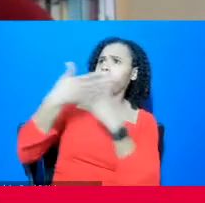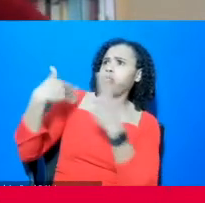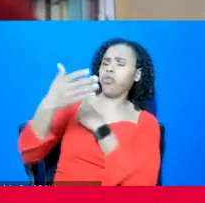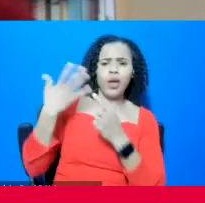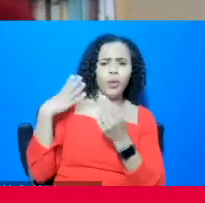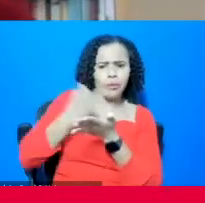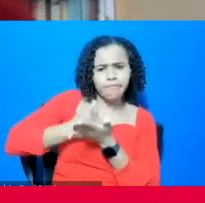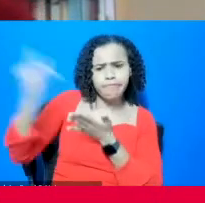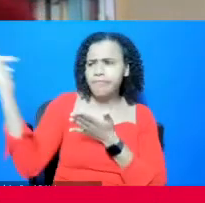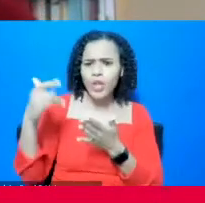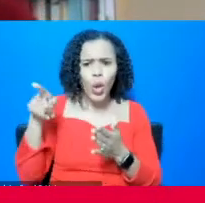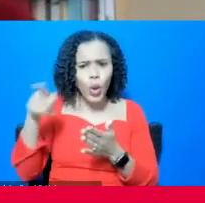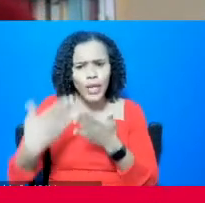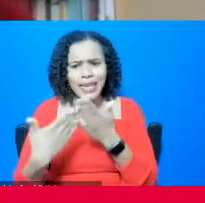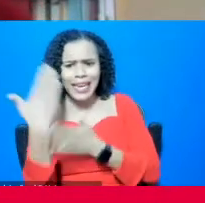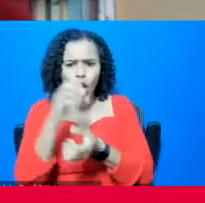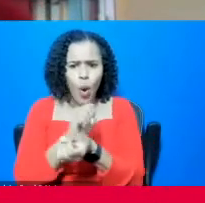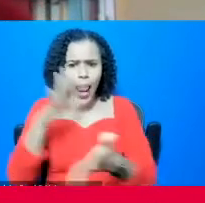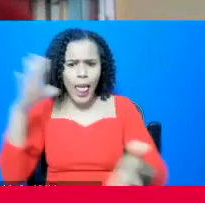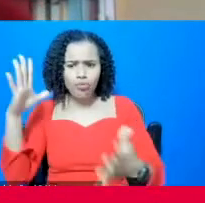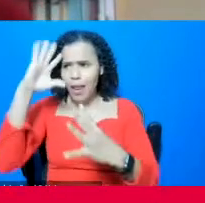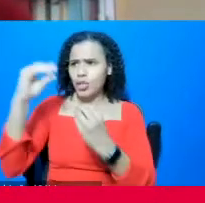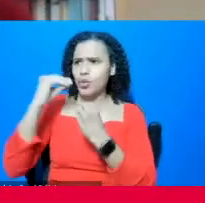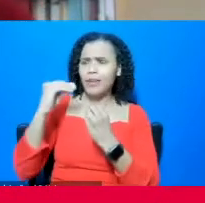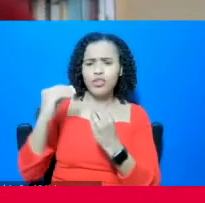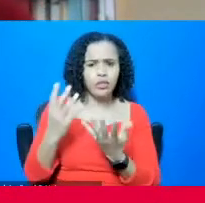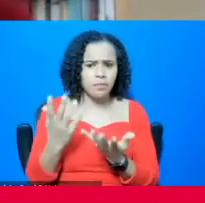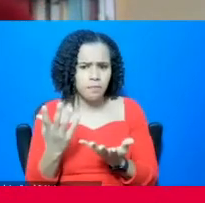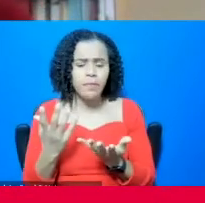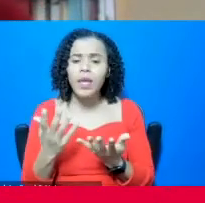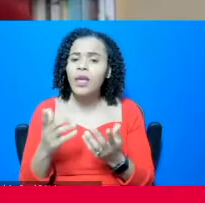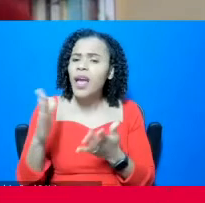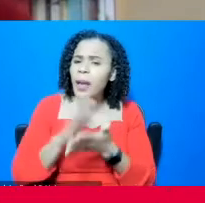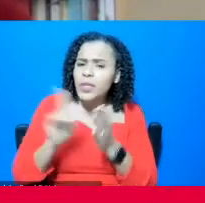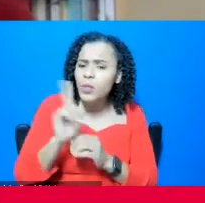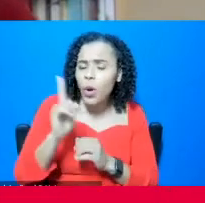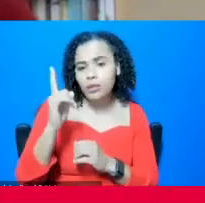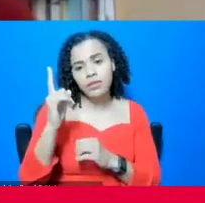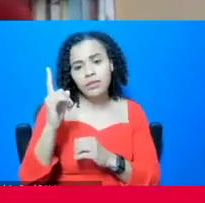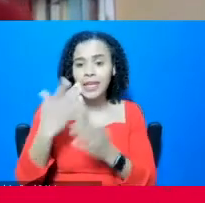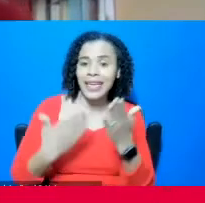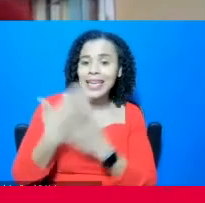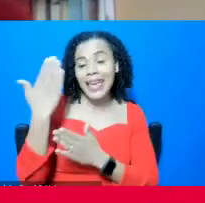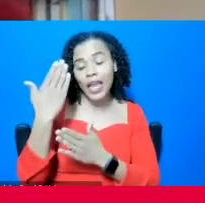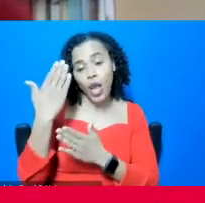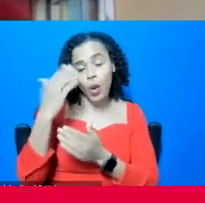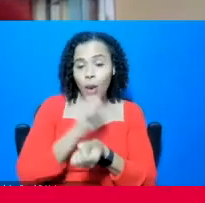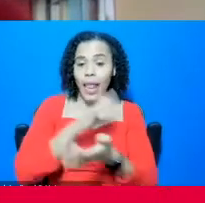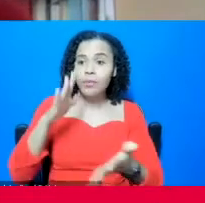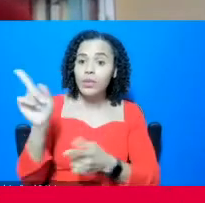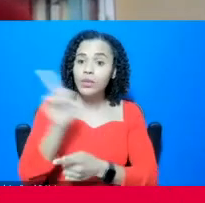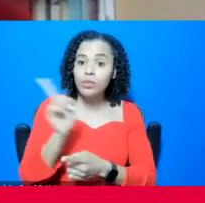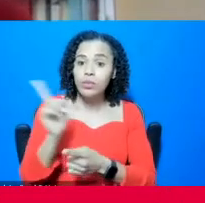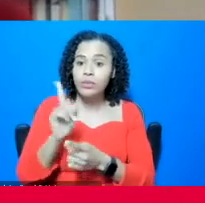education. And what neoliberal means here is essentially kind of a belief that governments should be as small as possible and